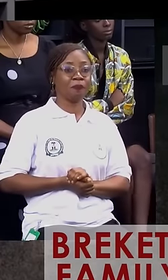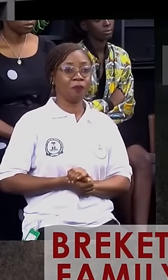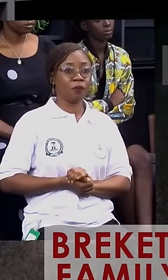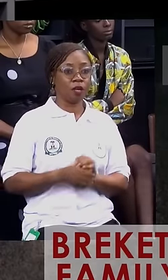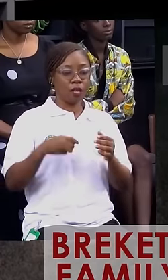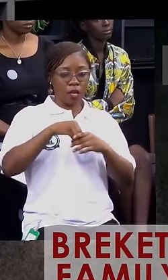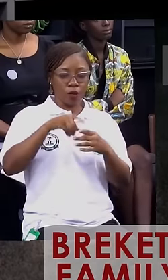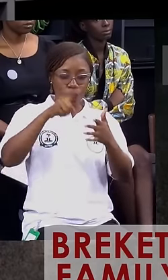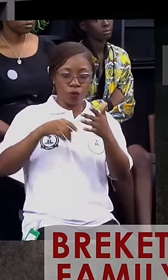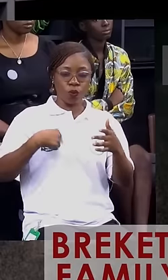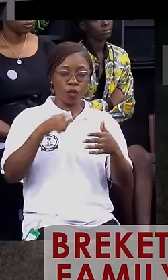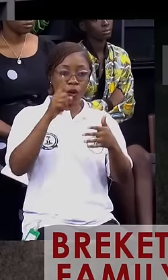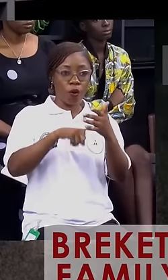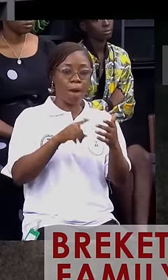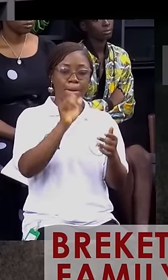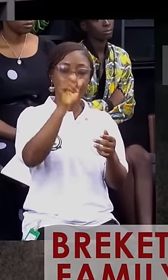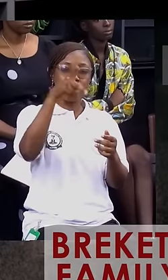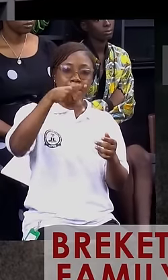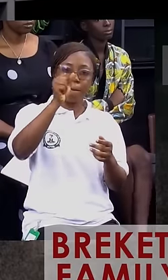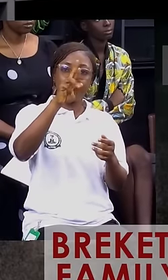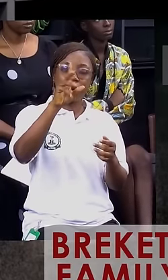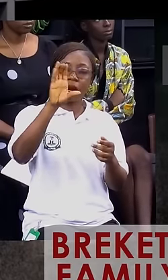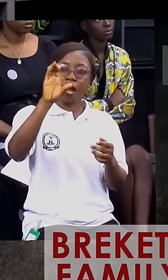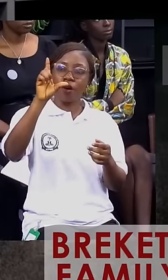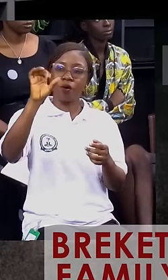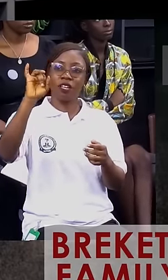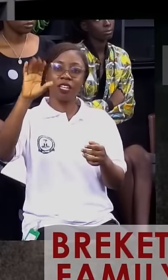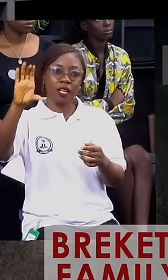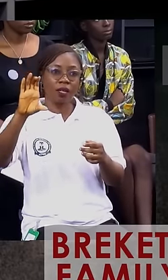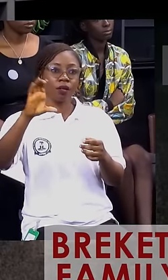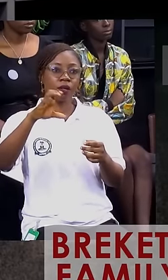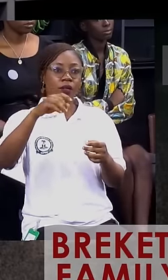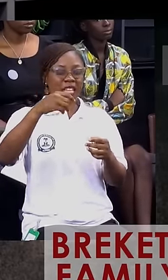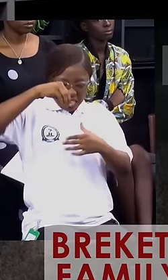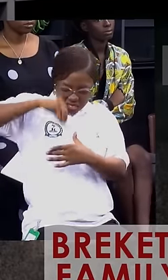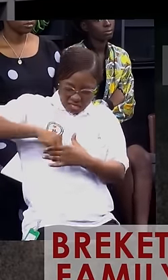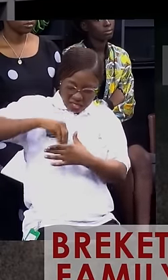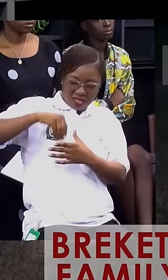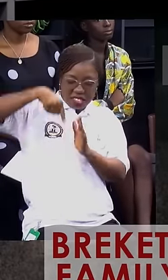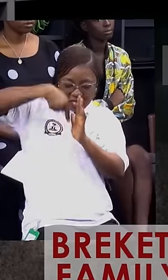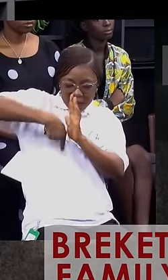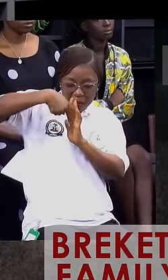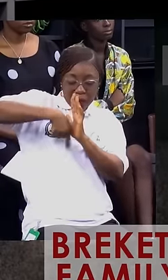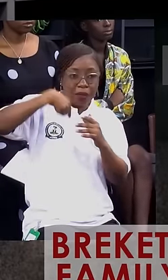in what we call the paracolic gutters, just far, far deep inside the body. If you are looking at